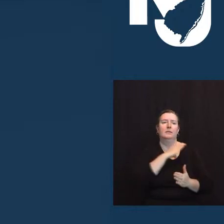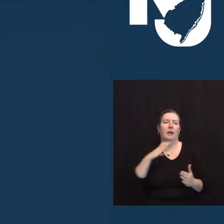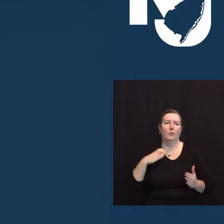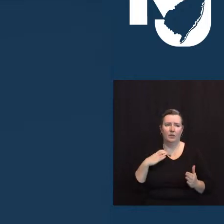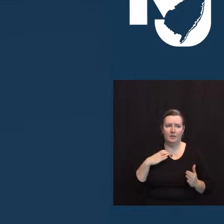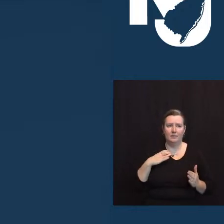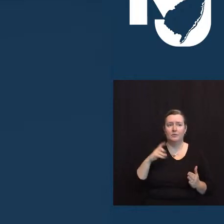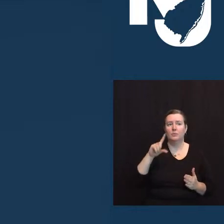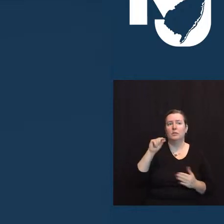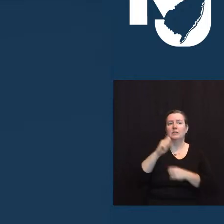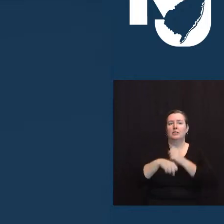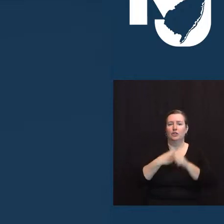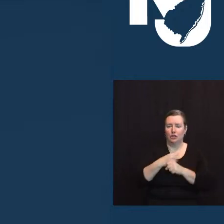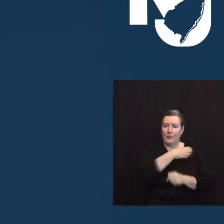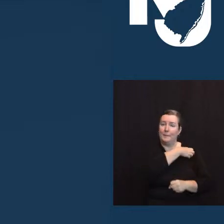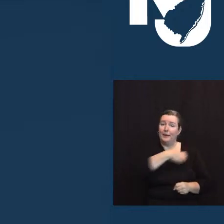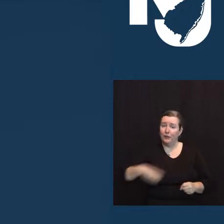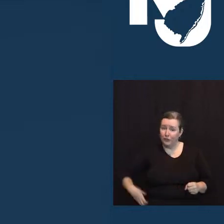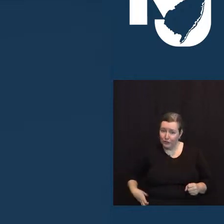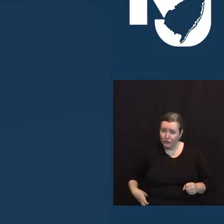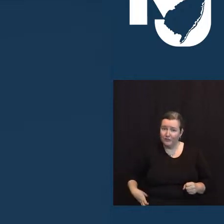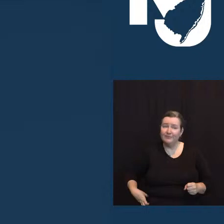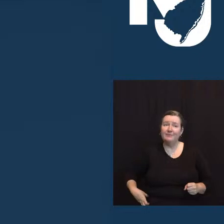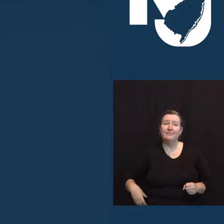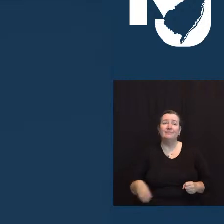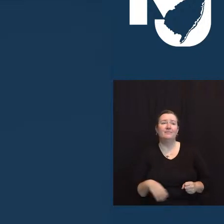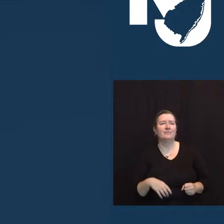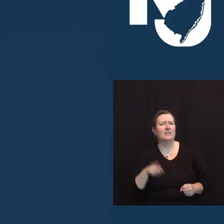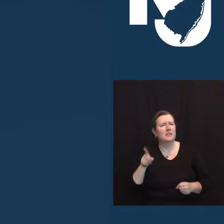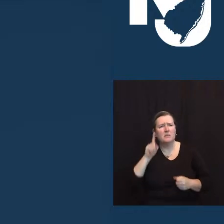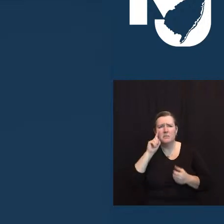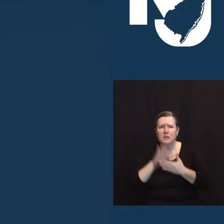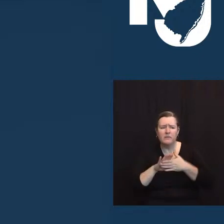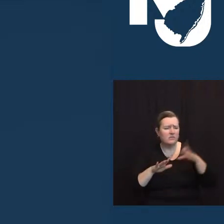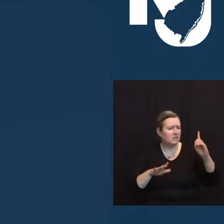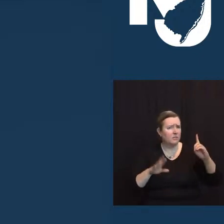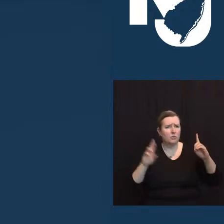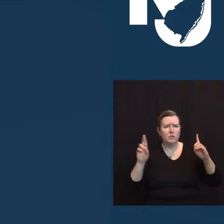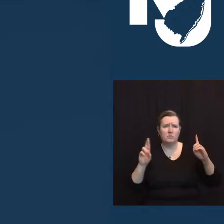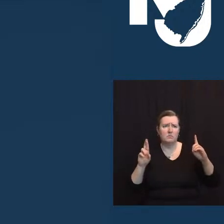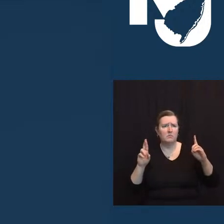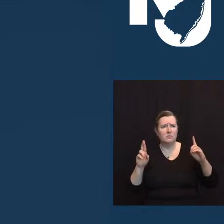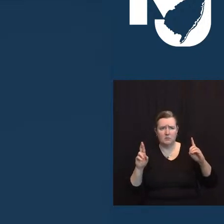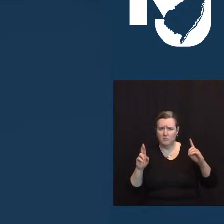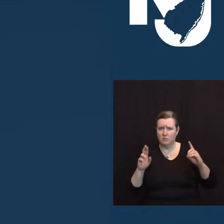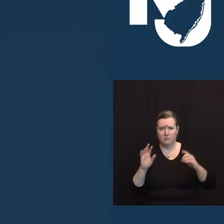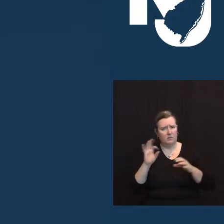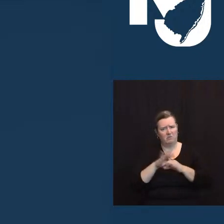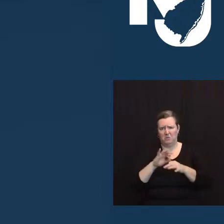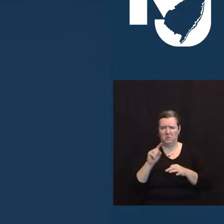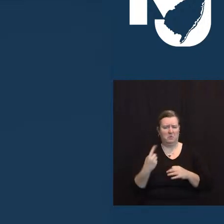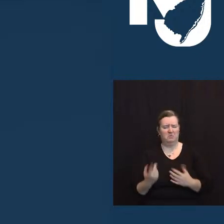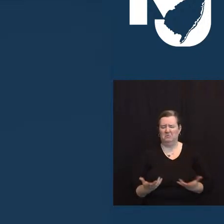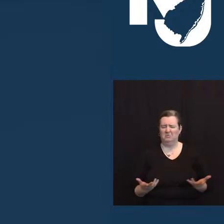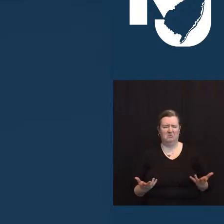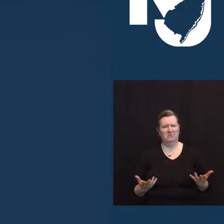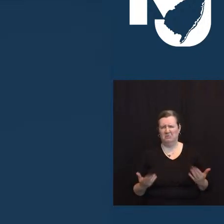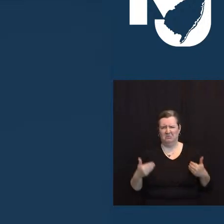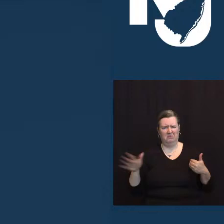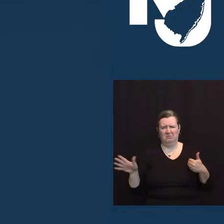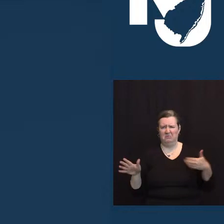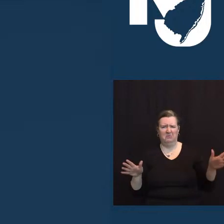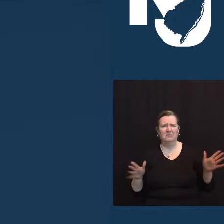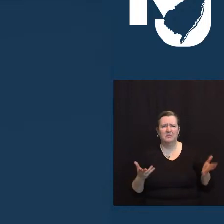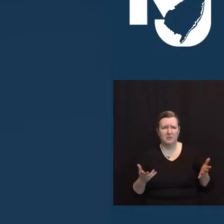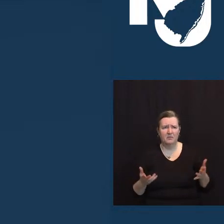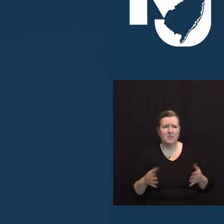simple. People are only Democrats or Republicans in the voting booth, he would say, but once they walked out, they